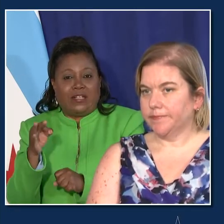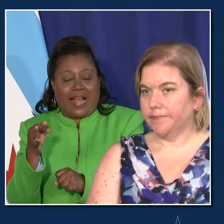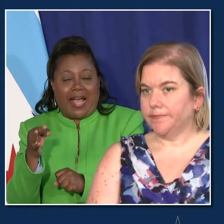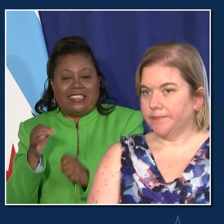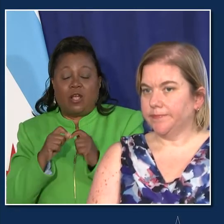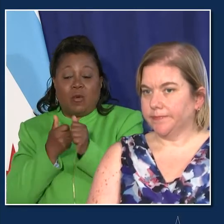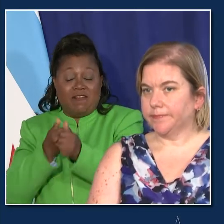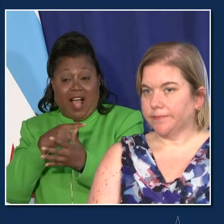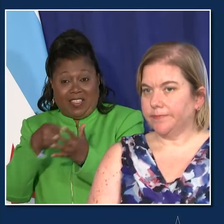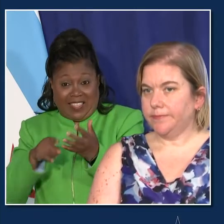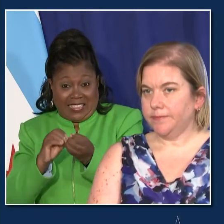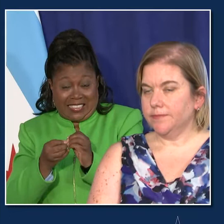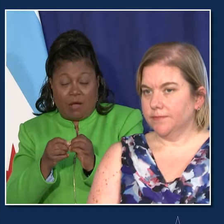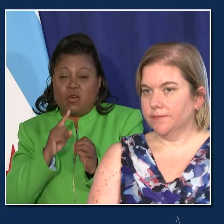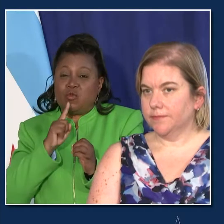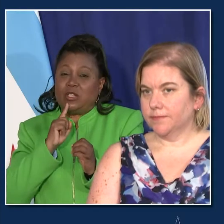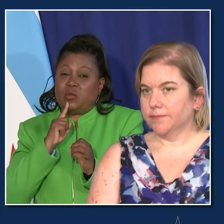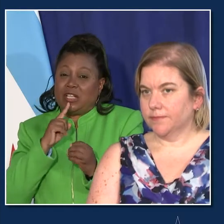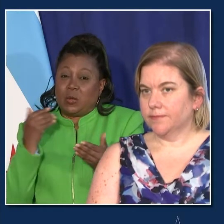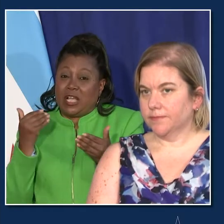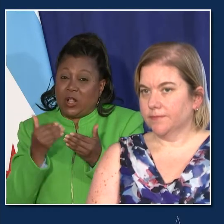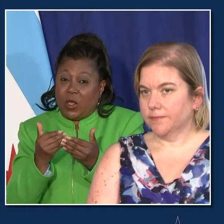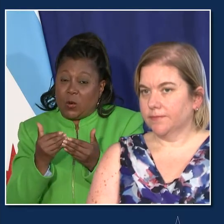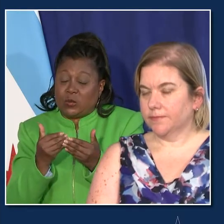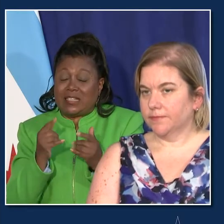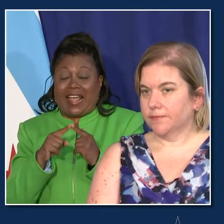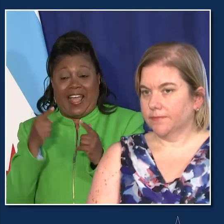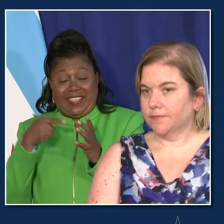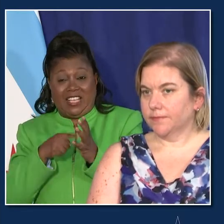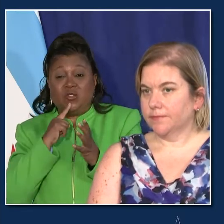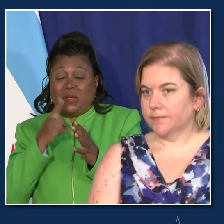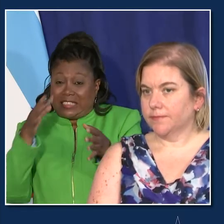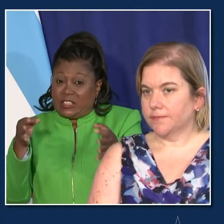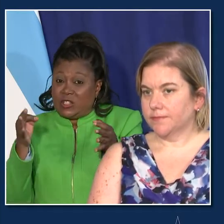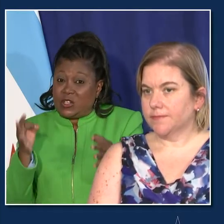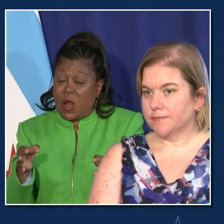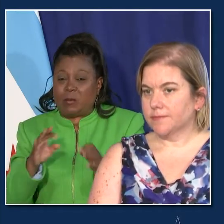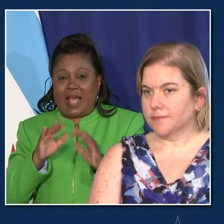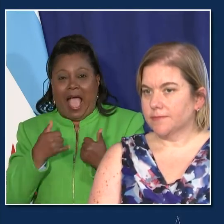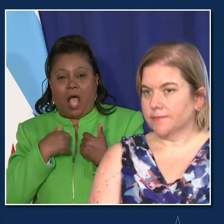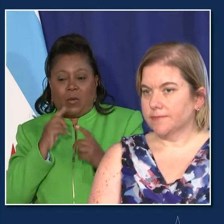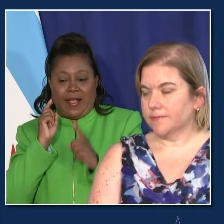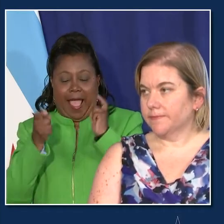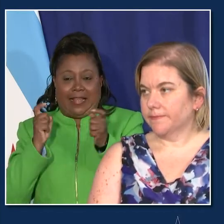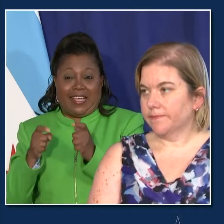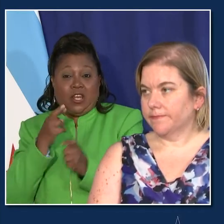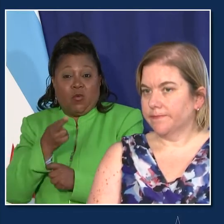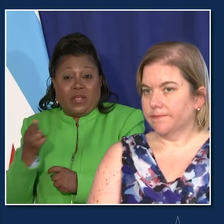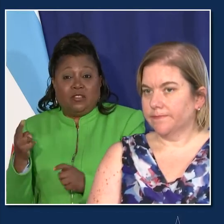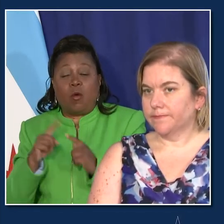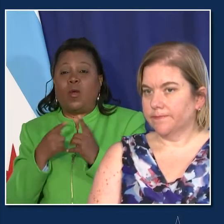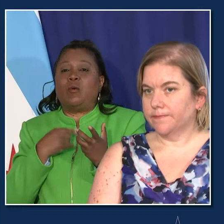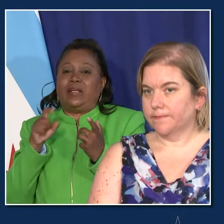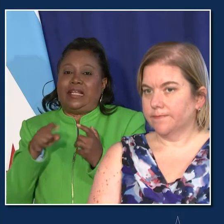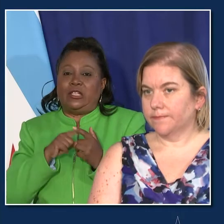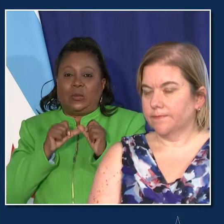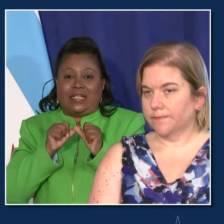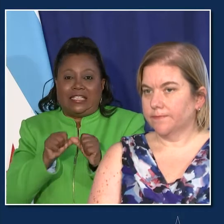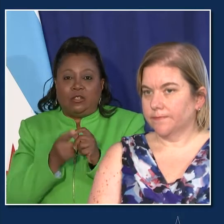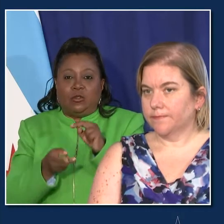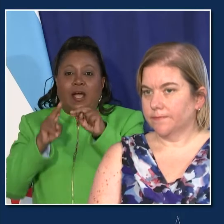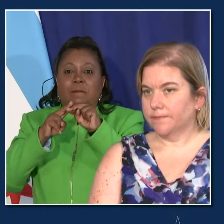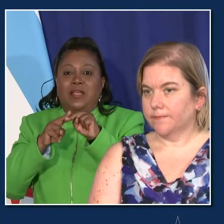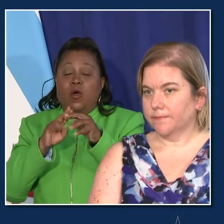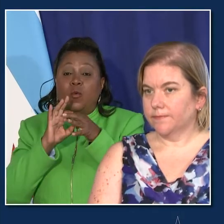We follow these numbers very, very closely, and this really determines how we're allocating resources, where we need to continue to